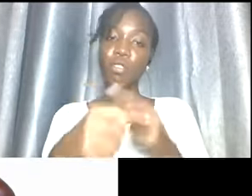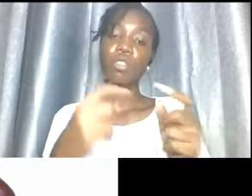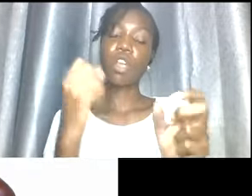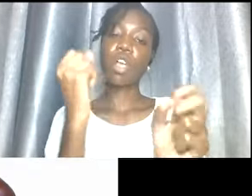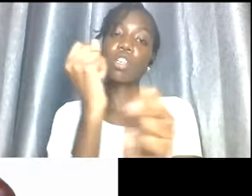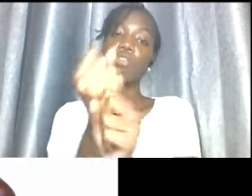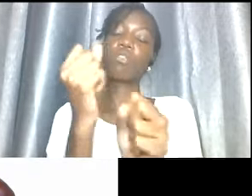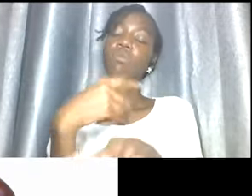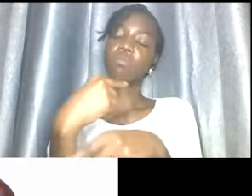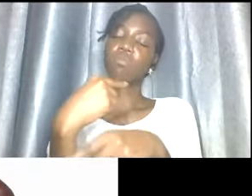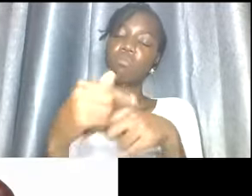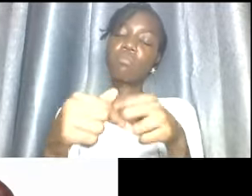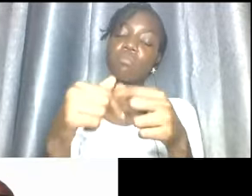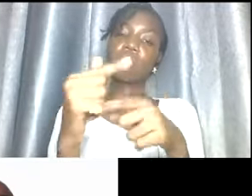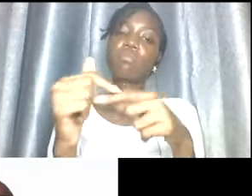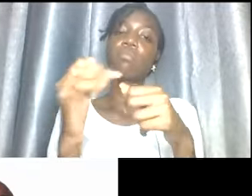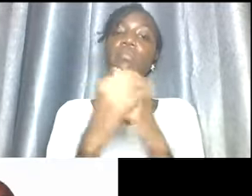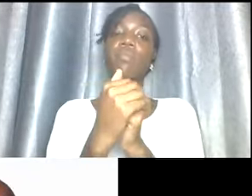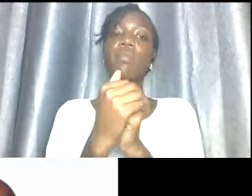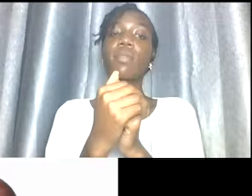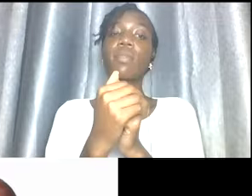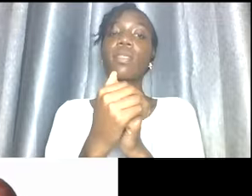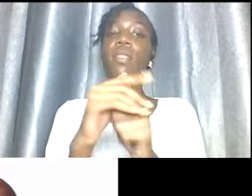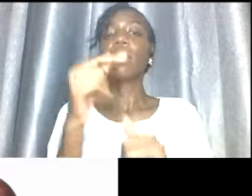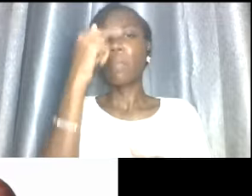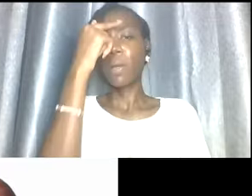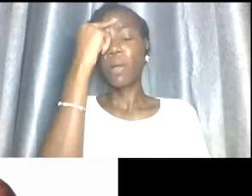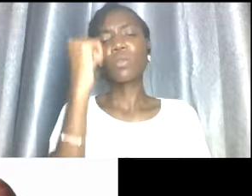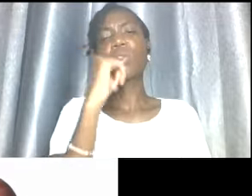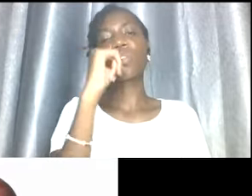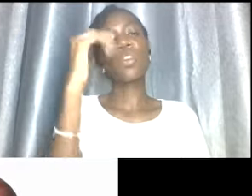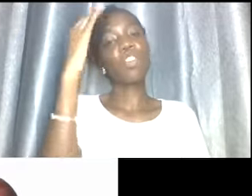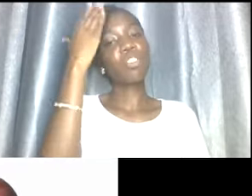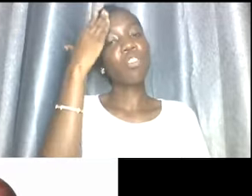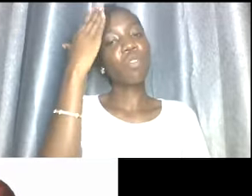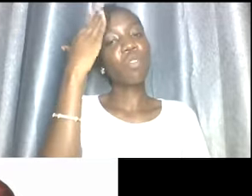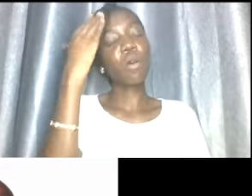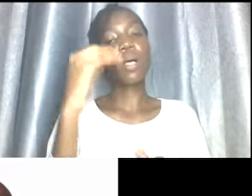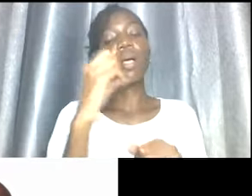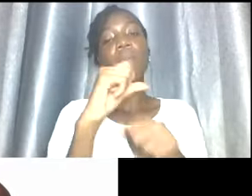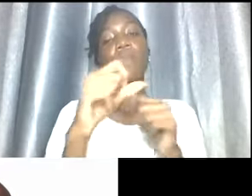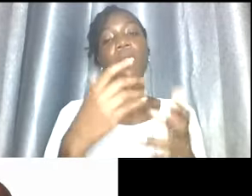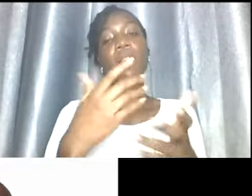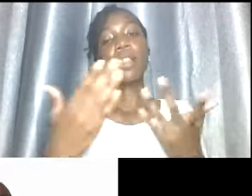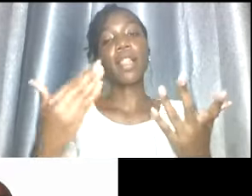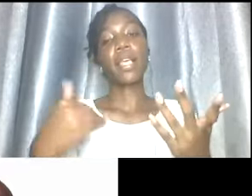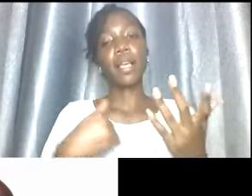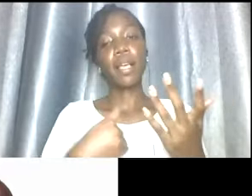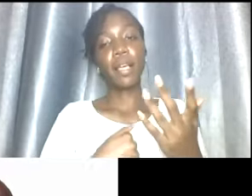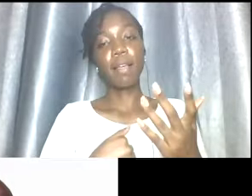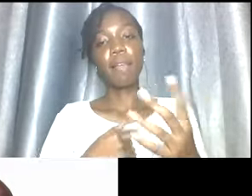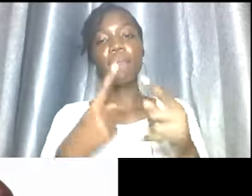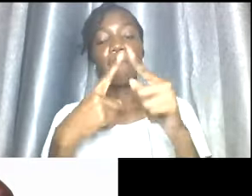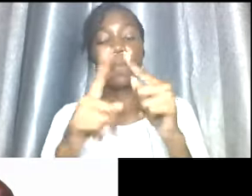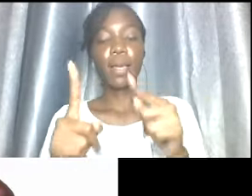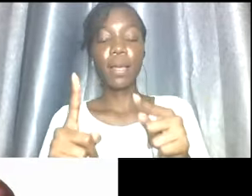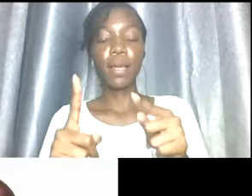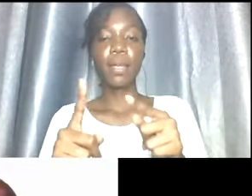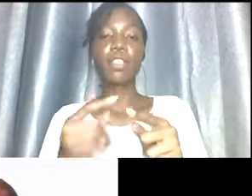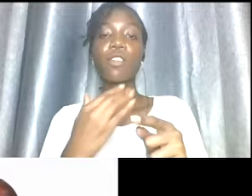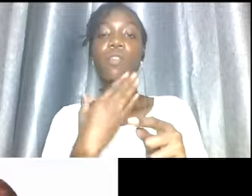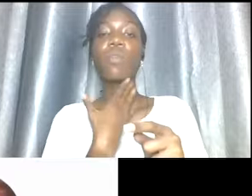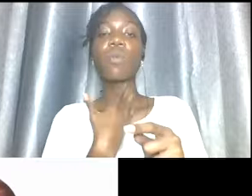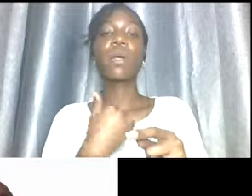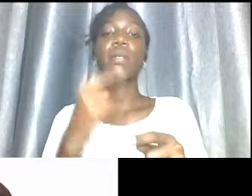them. Now, they did not know that I'm not a plumber when they initially called, but I did disclose that. But I assured